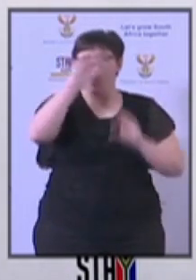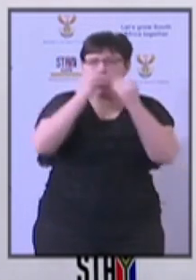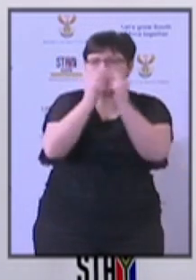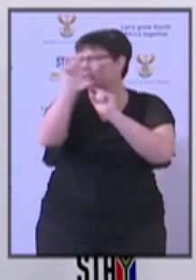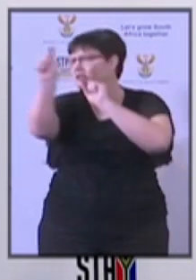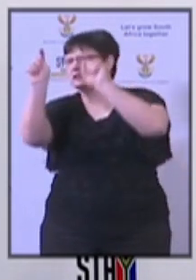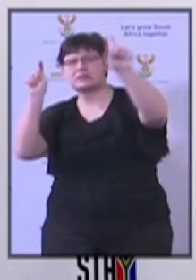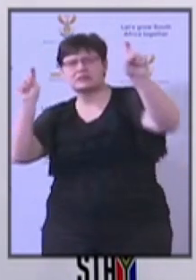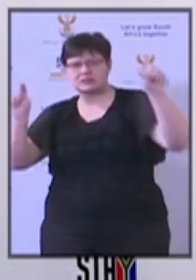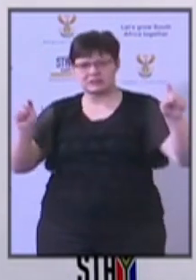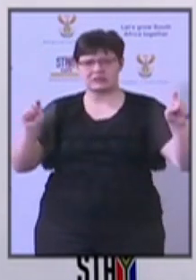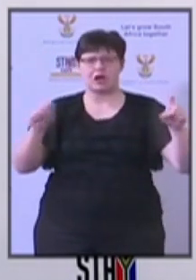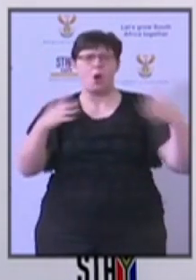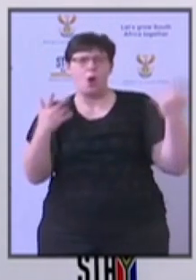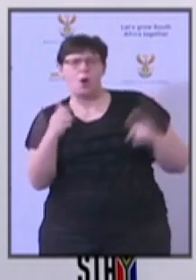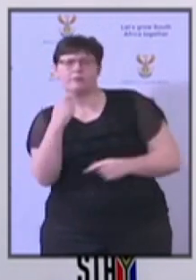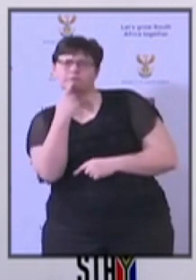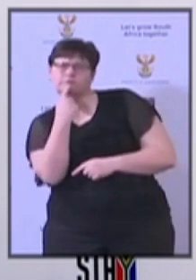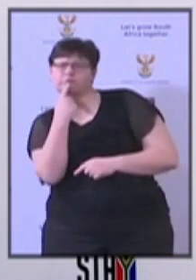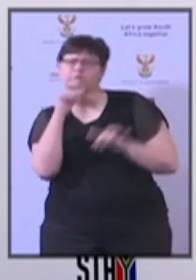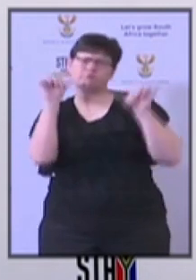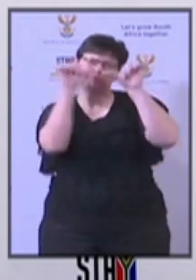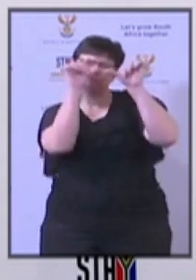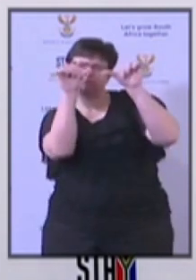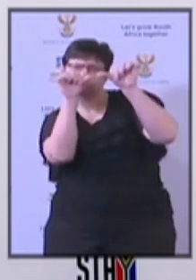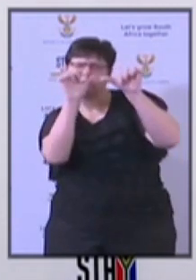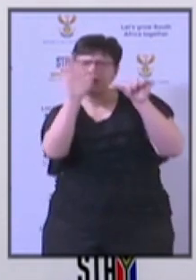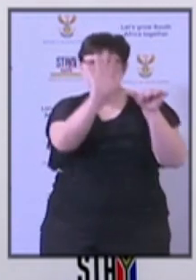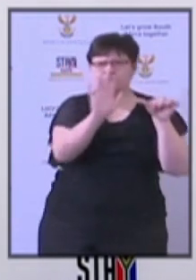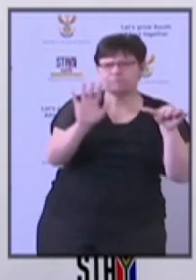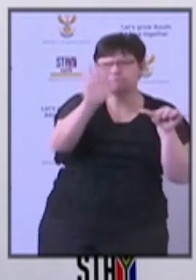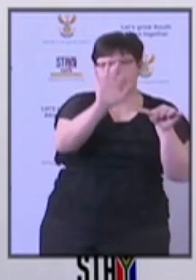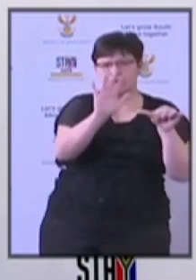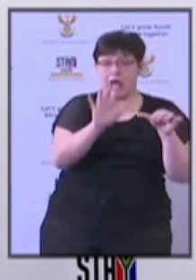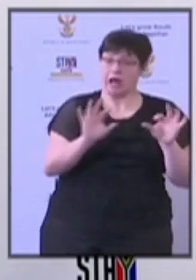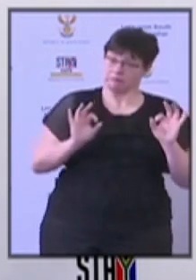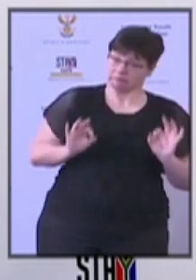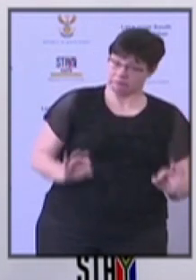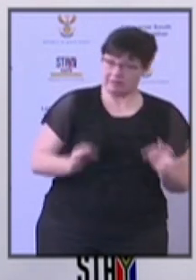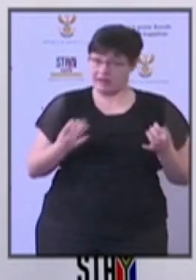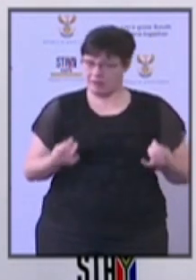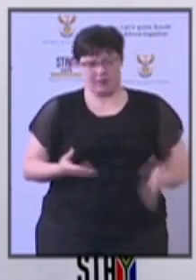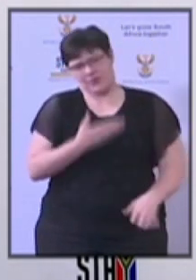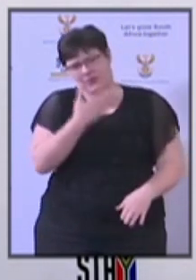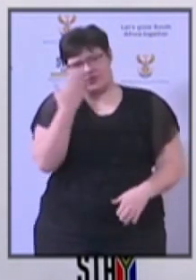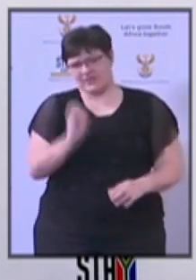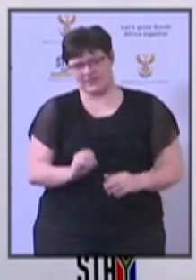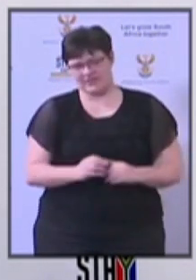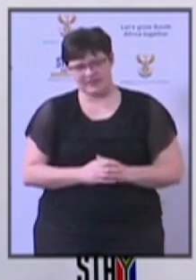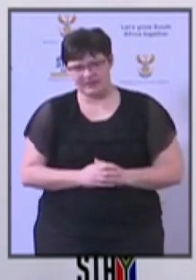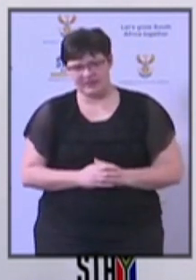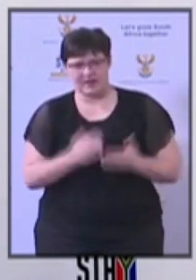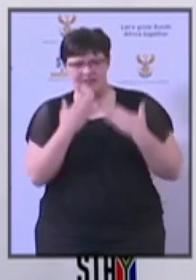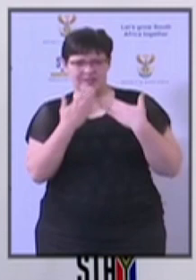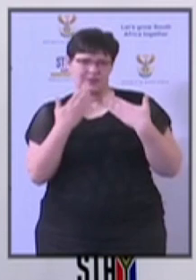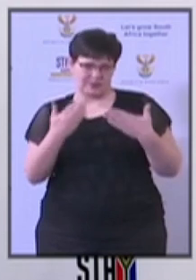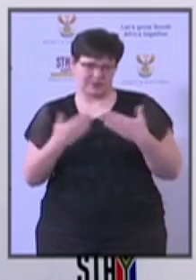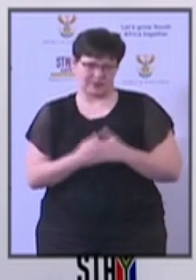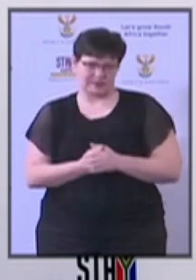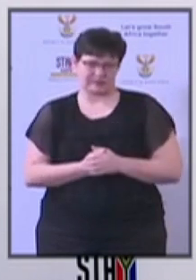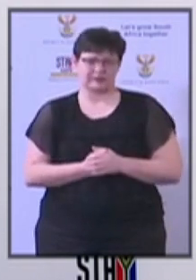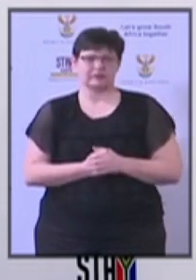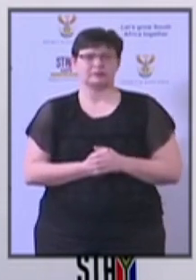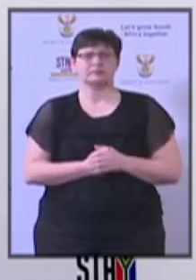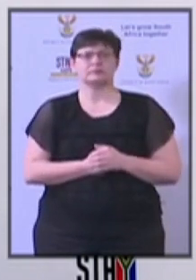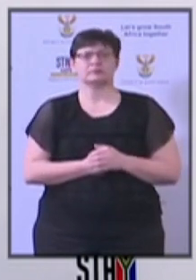that, out of estimates, and we really don't have that number. Thank you very much. And part